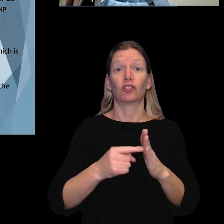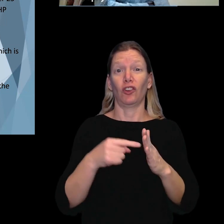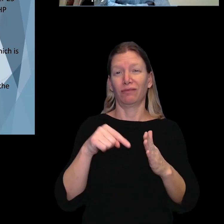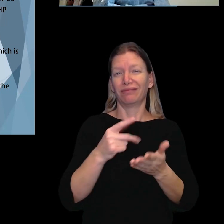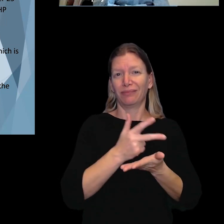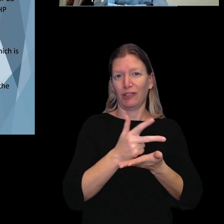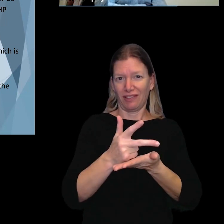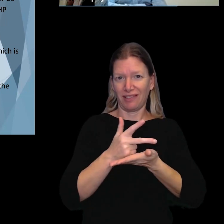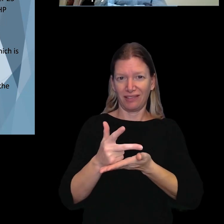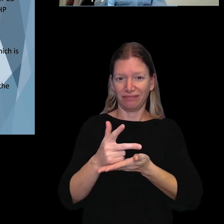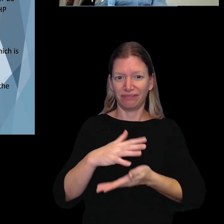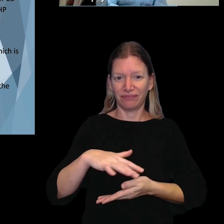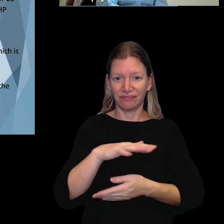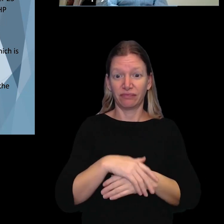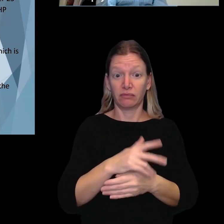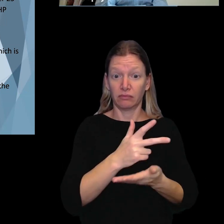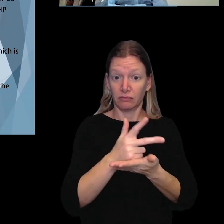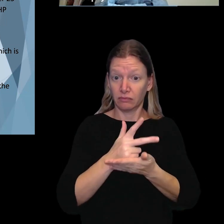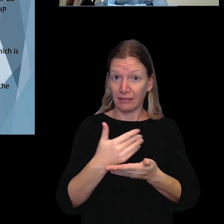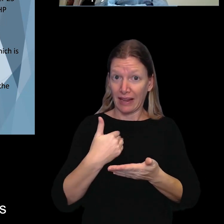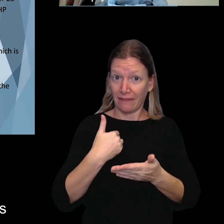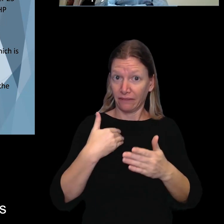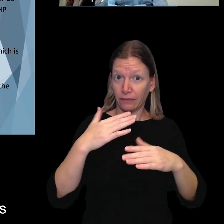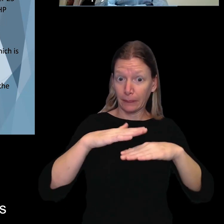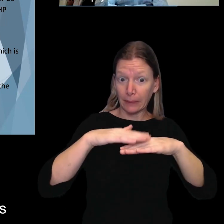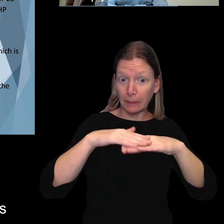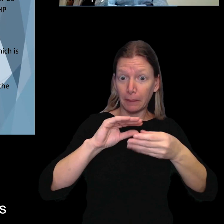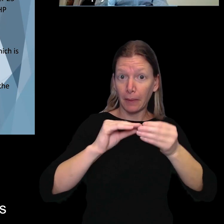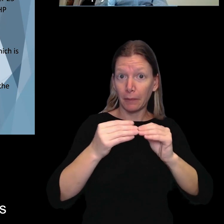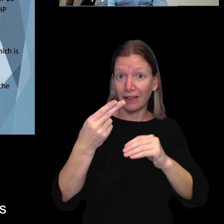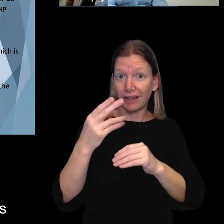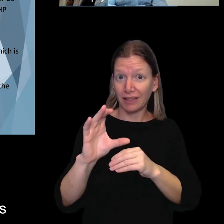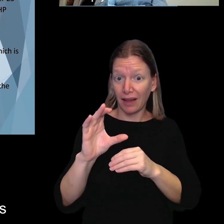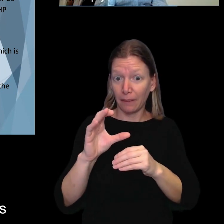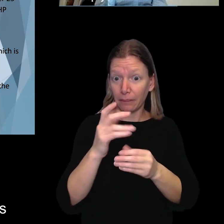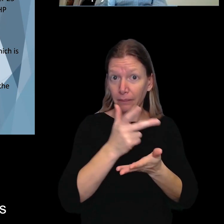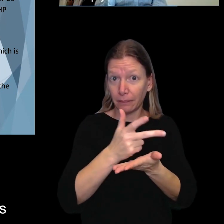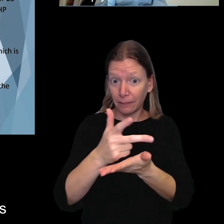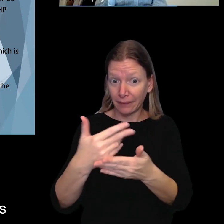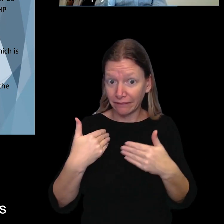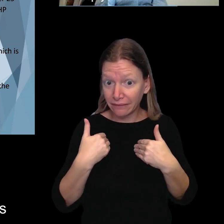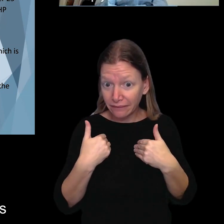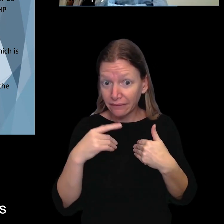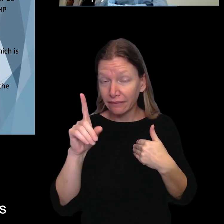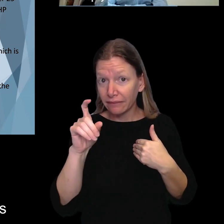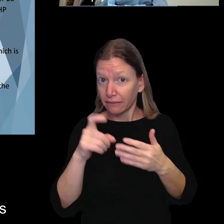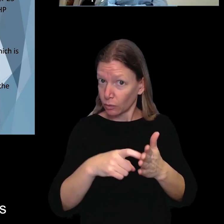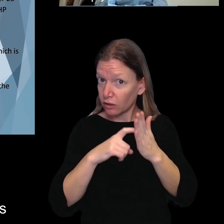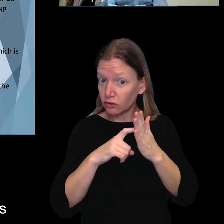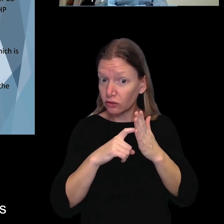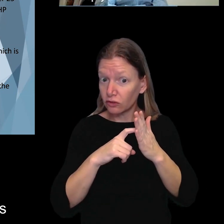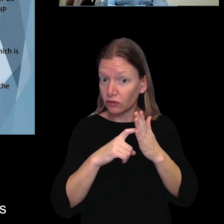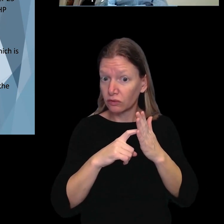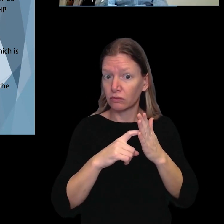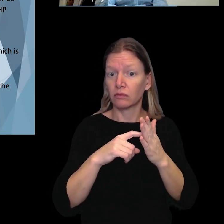So starting in the parking lot, does the parking lot meet the minimum number of